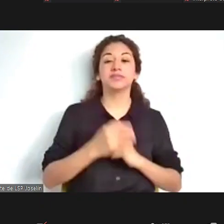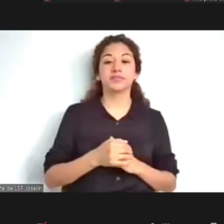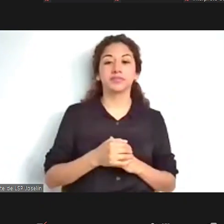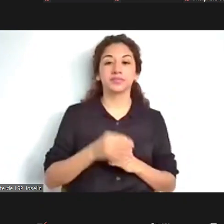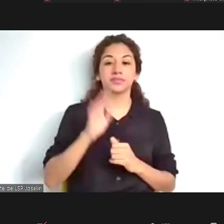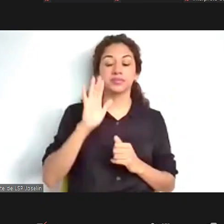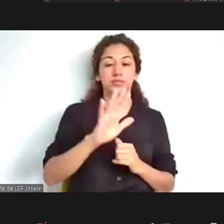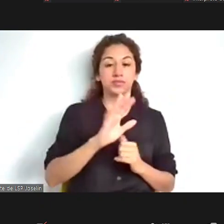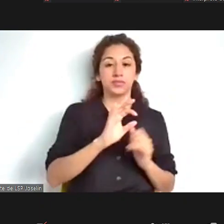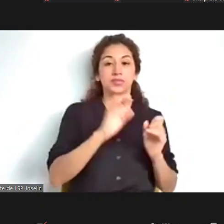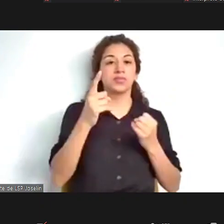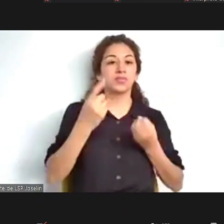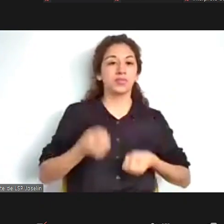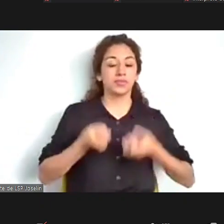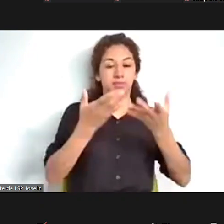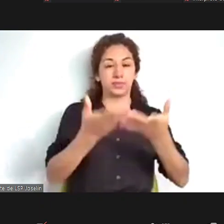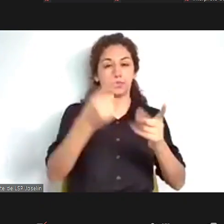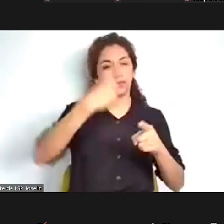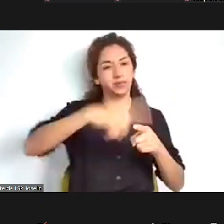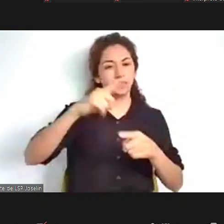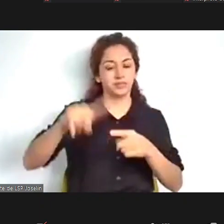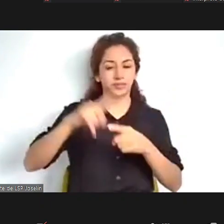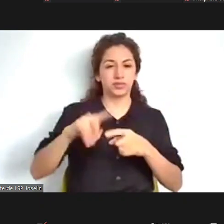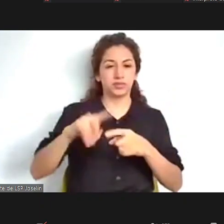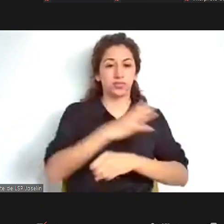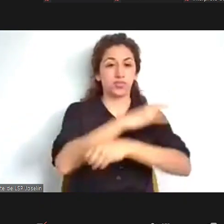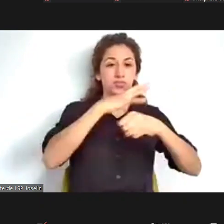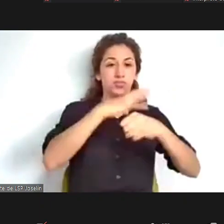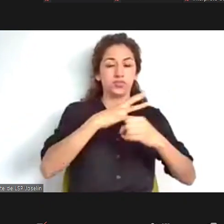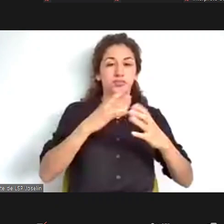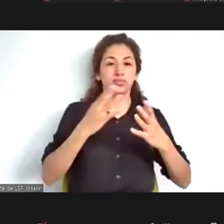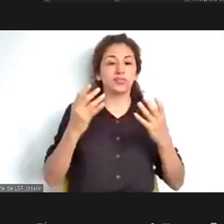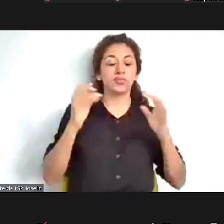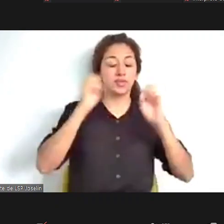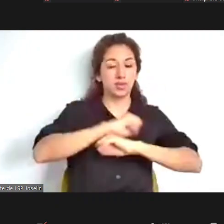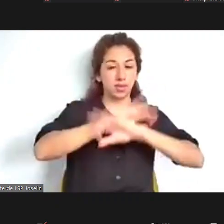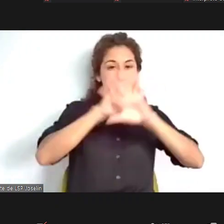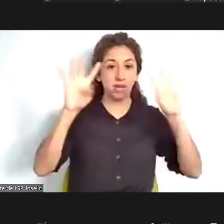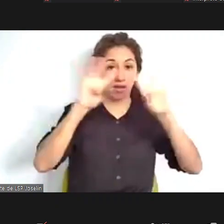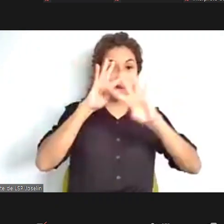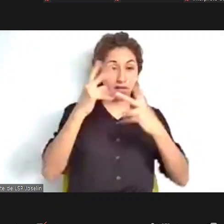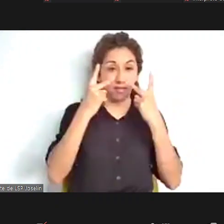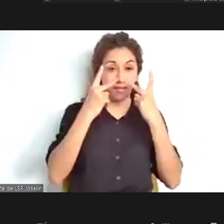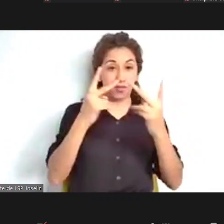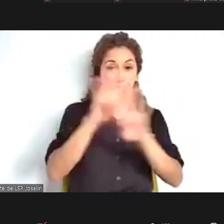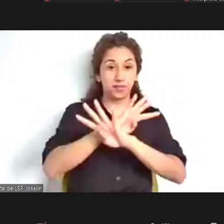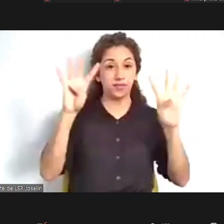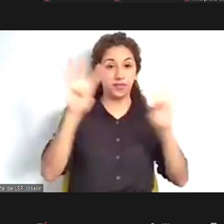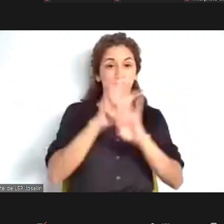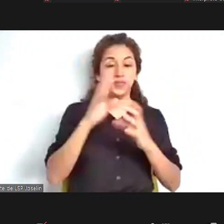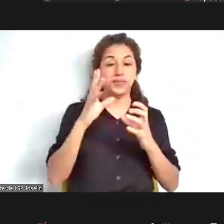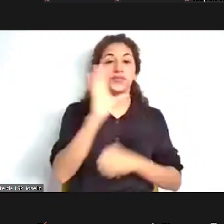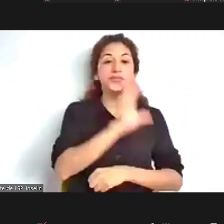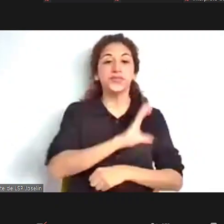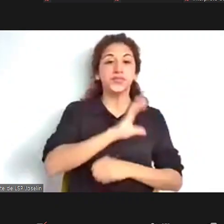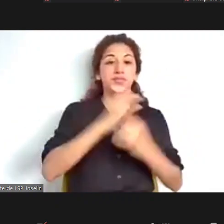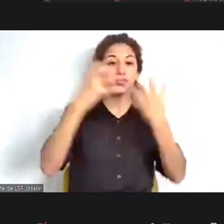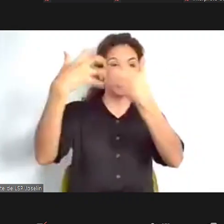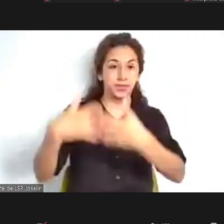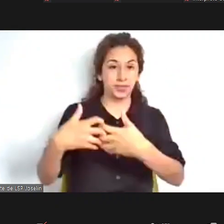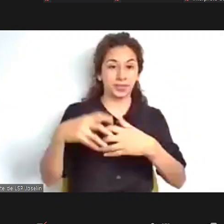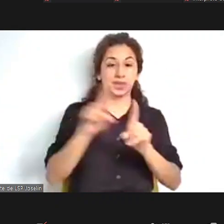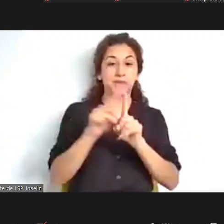mechanisms on the follow-up of due diligence that gives a certain number of actions to reinforce